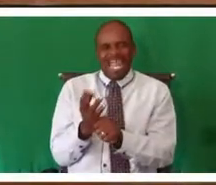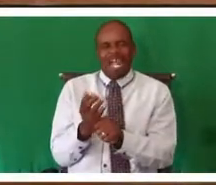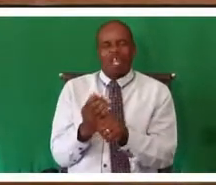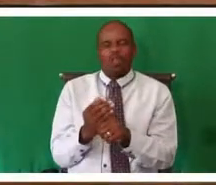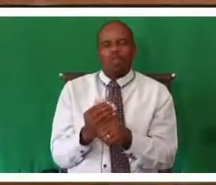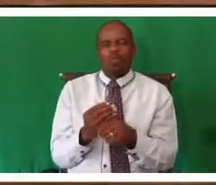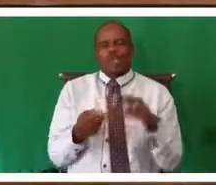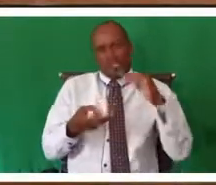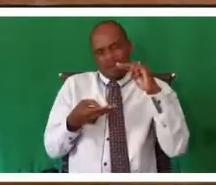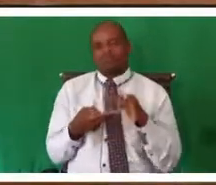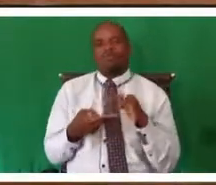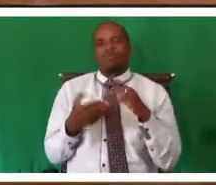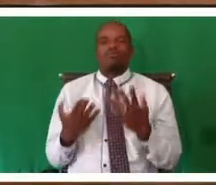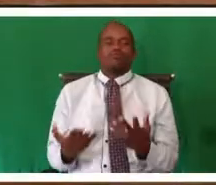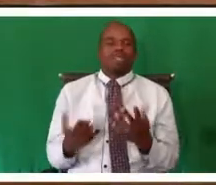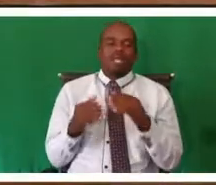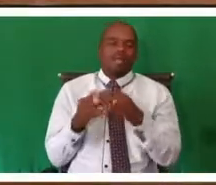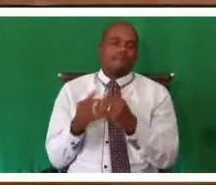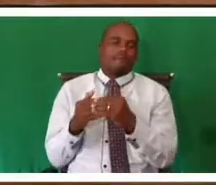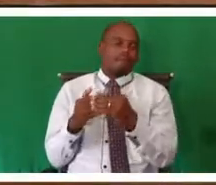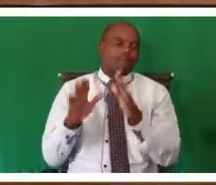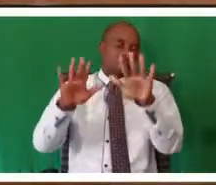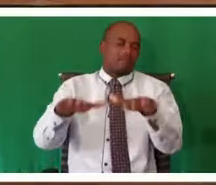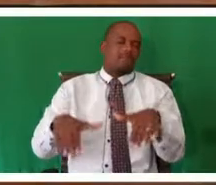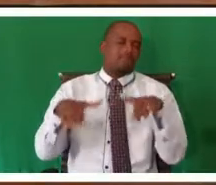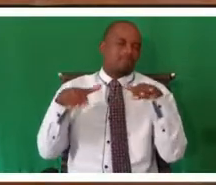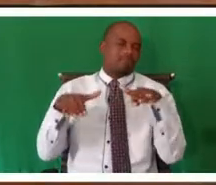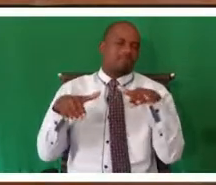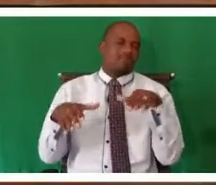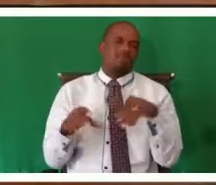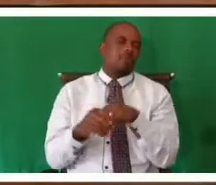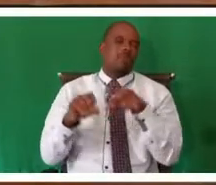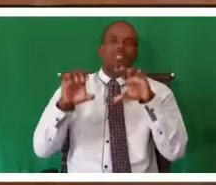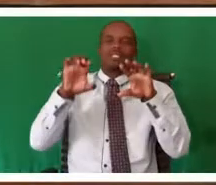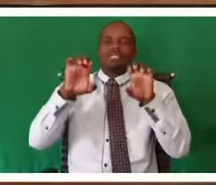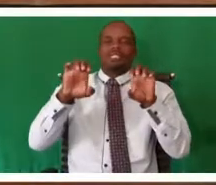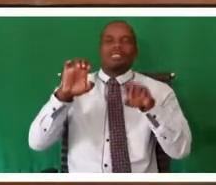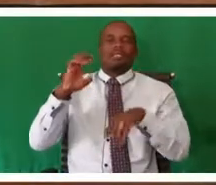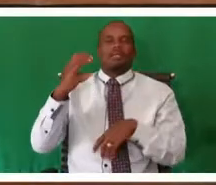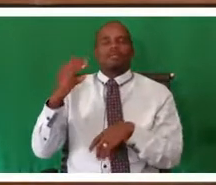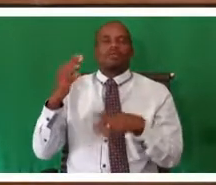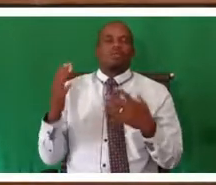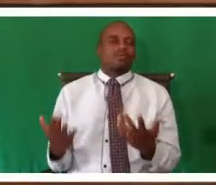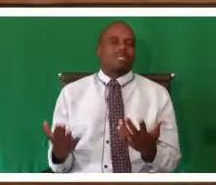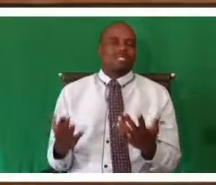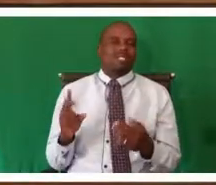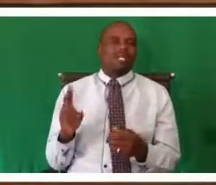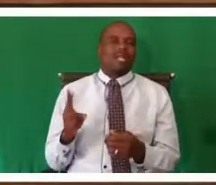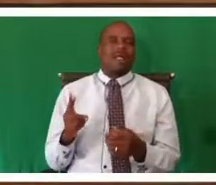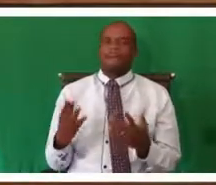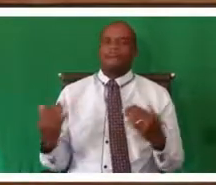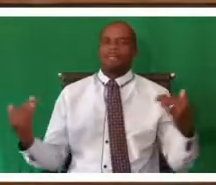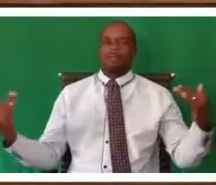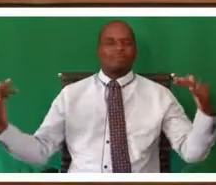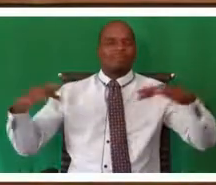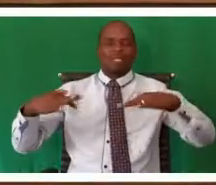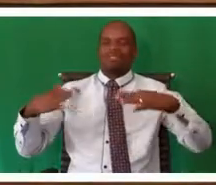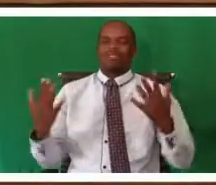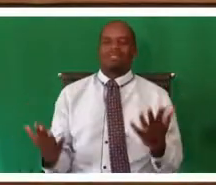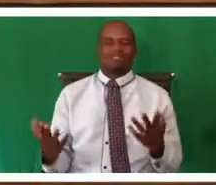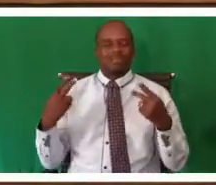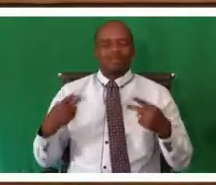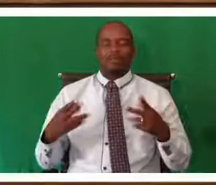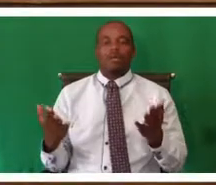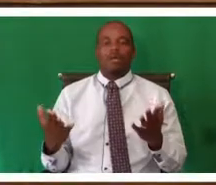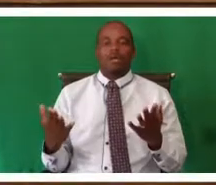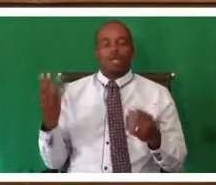a limited number of the members of the legislature, including the executive, and also the guests that we had. We